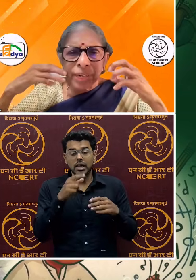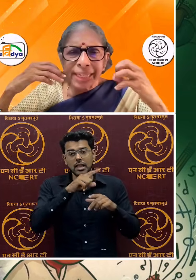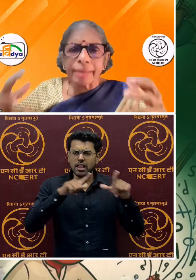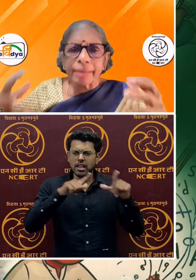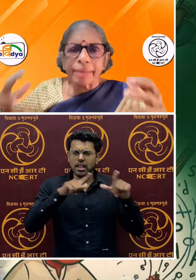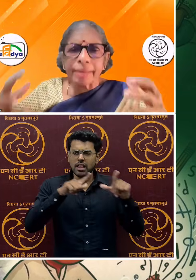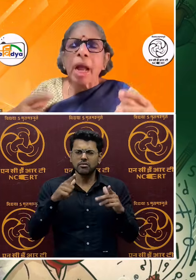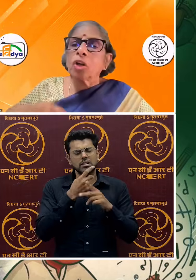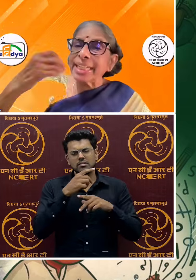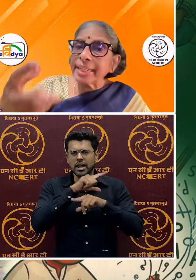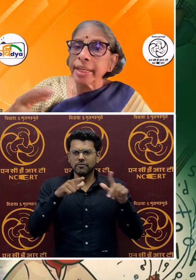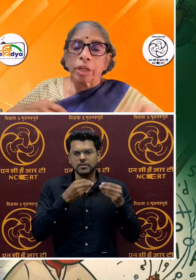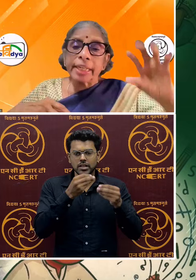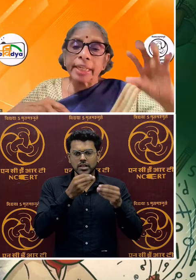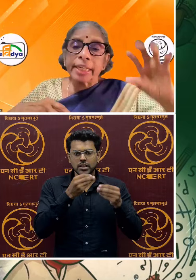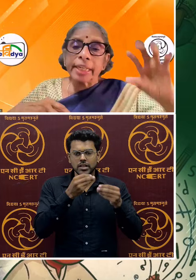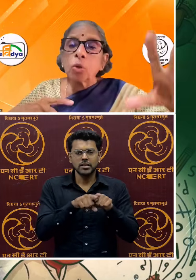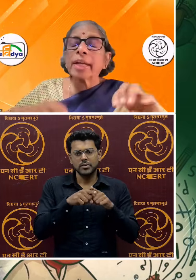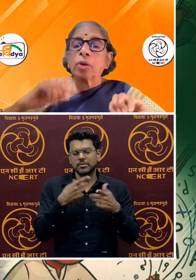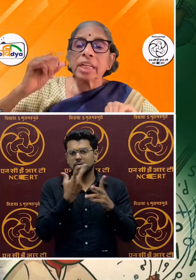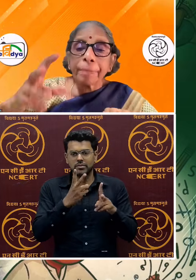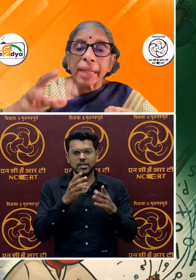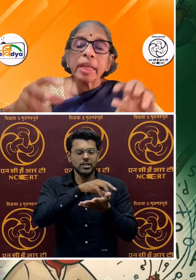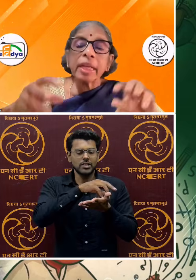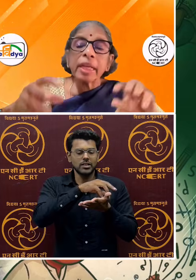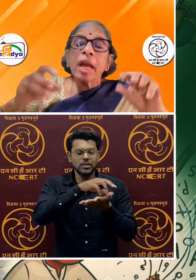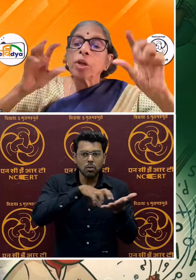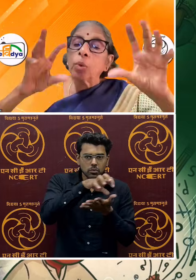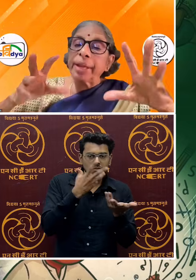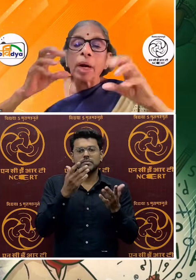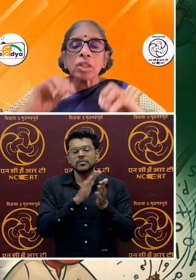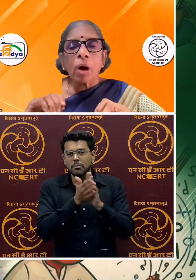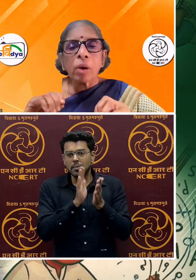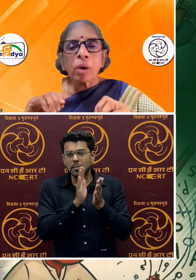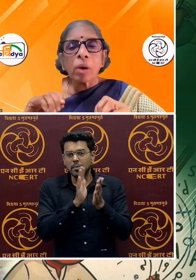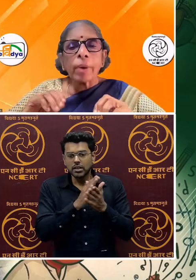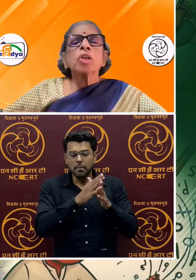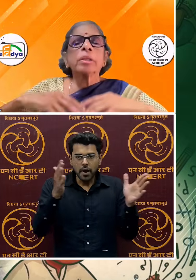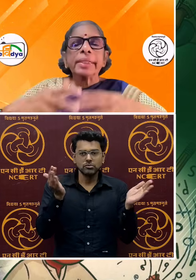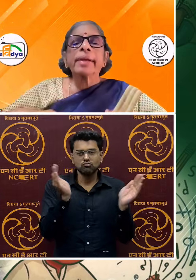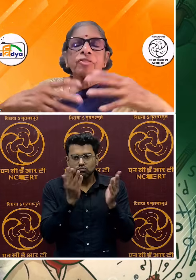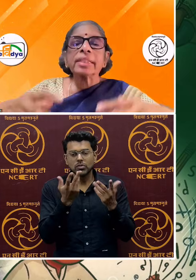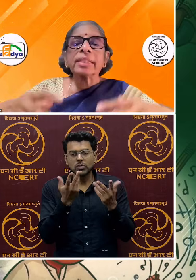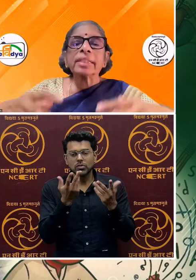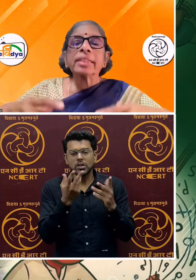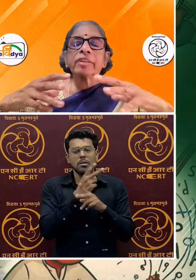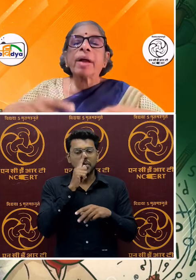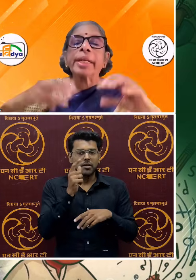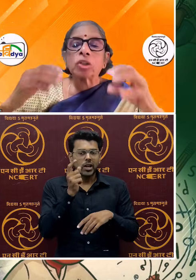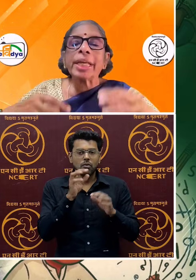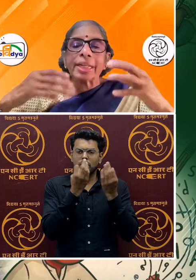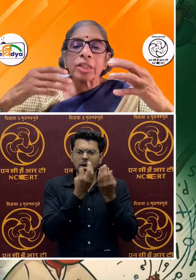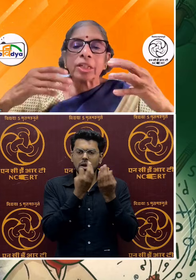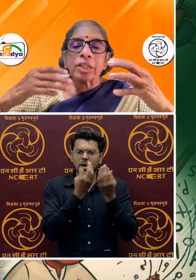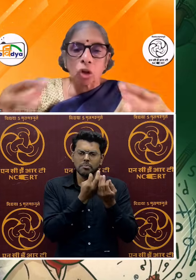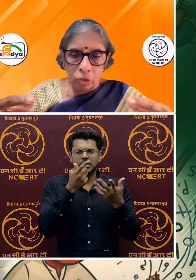there given every time. You're eating idli, you're eating dosa, you're eating a chapati, you want a big one, small one. So the mother and father and the